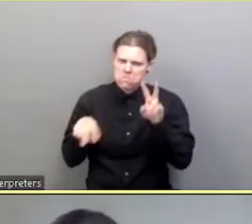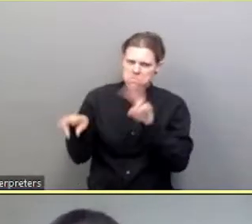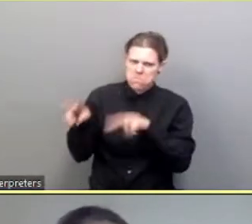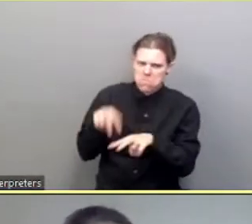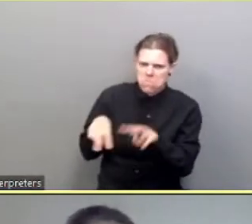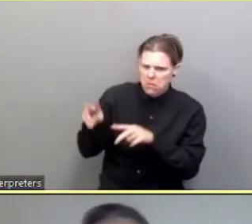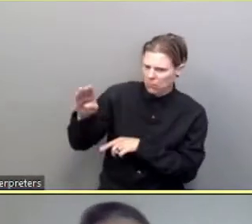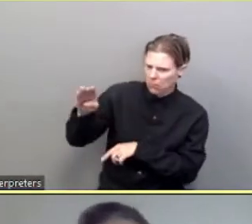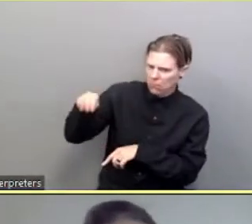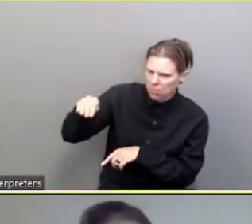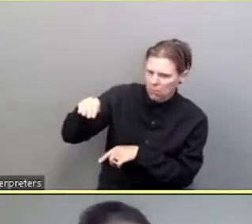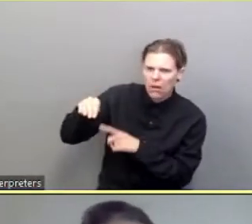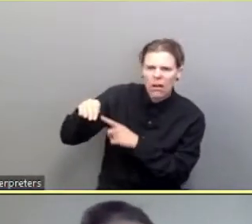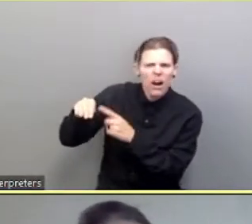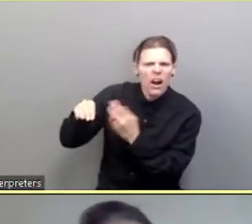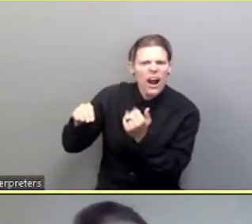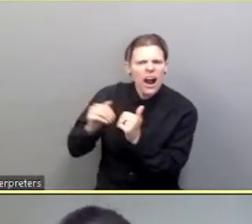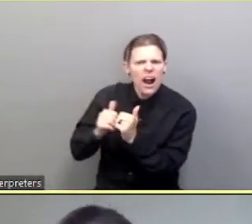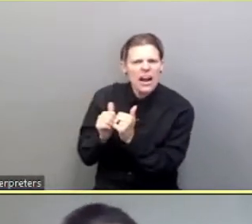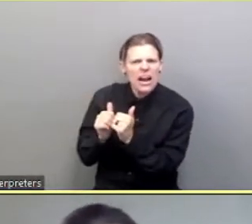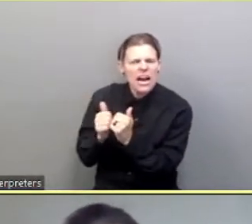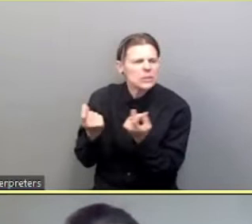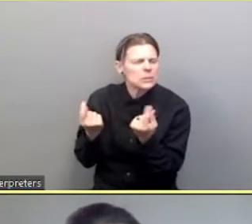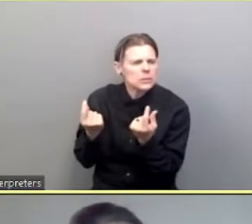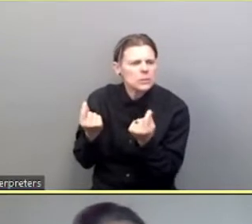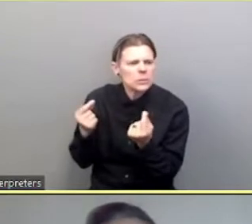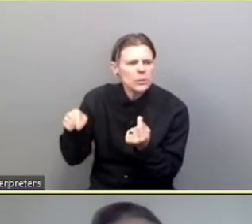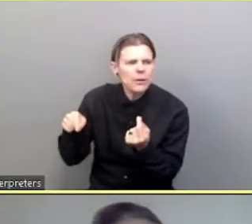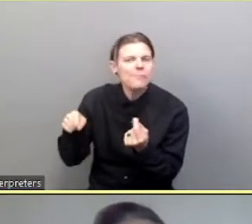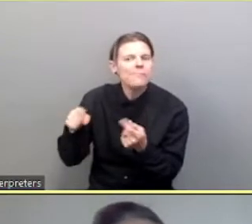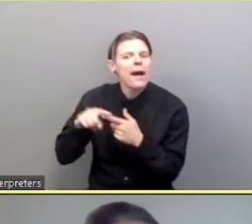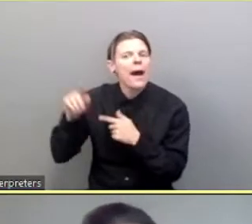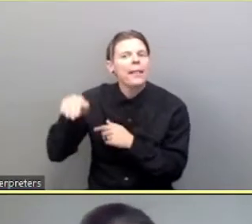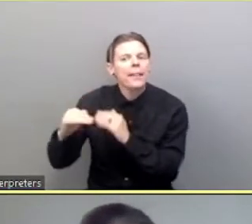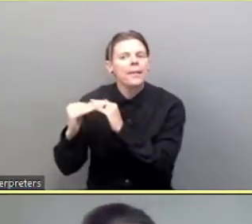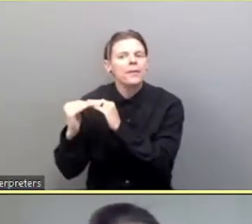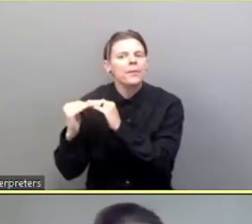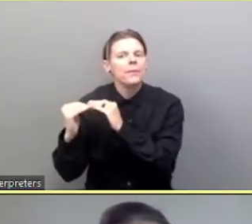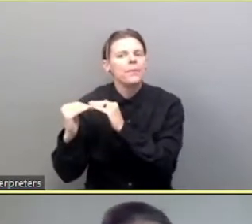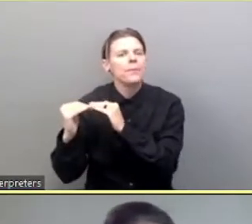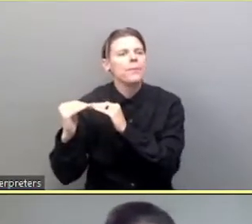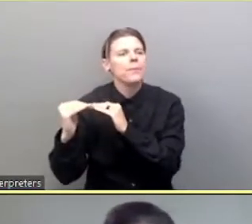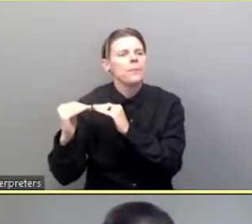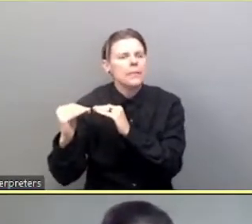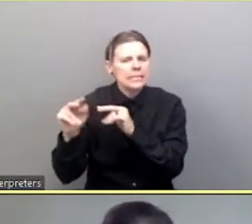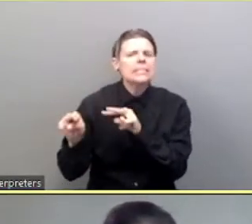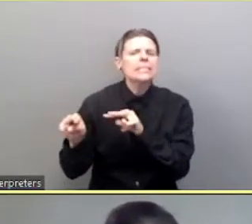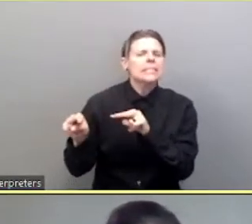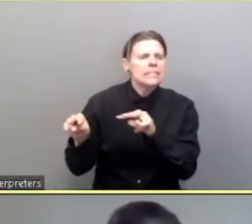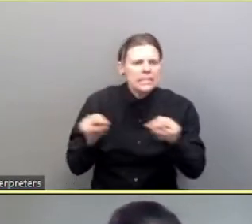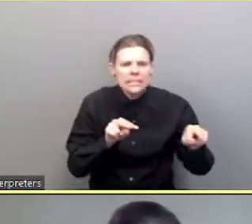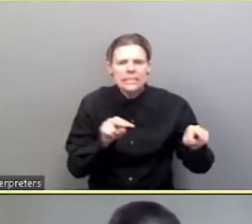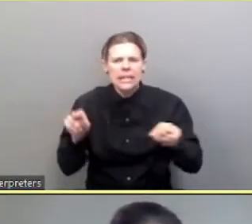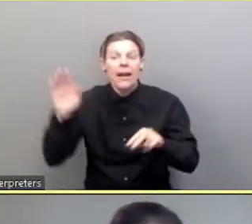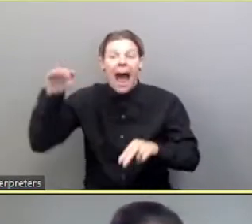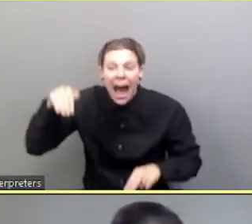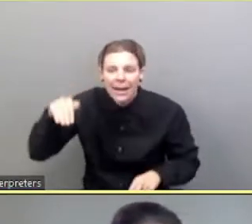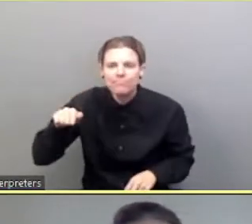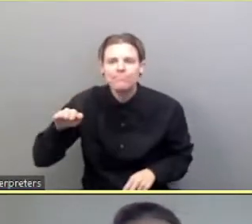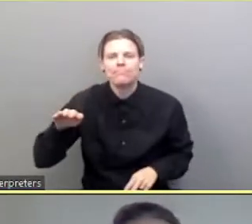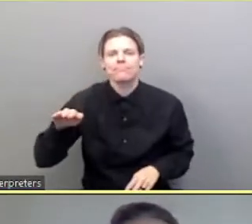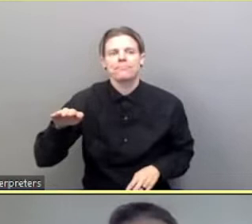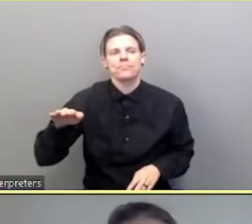is slowing, and we might see the United States reach a bit of a plateau. So that's something that we're going to keep an eye